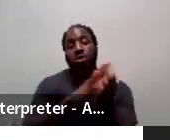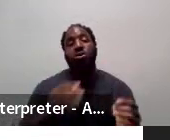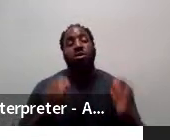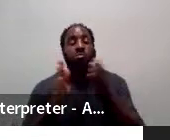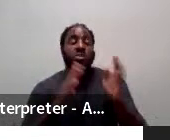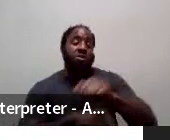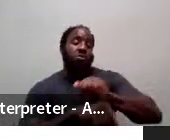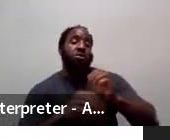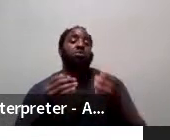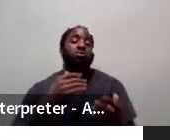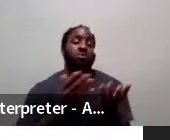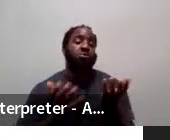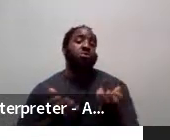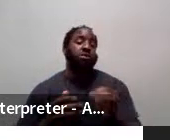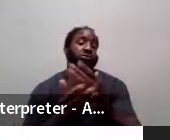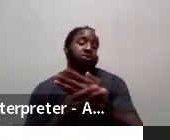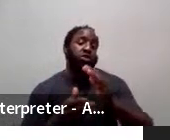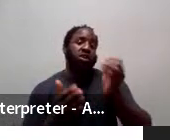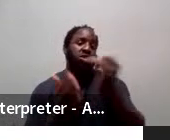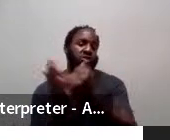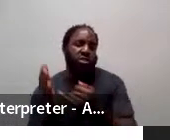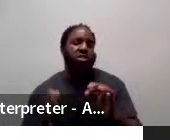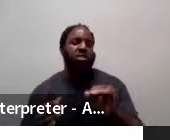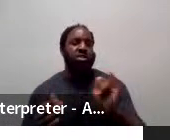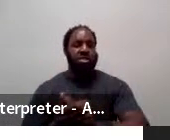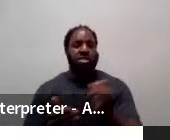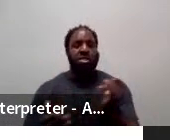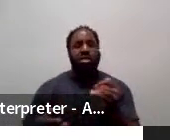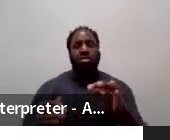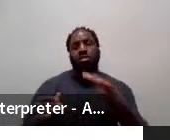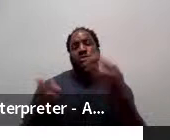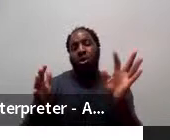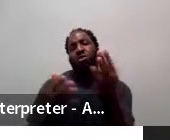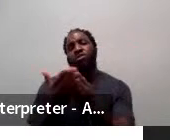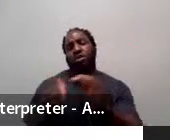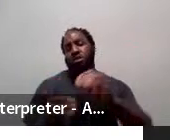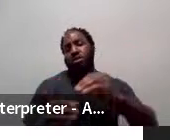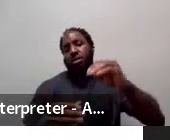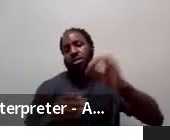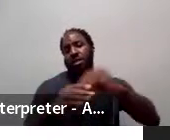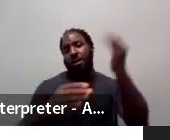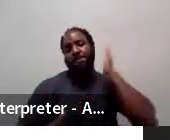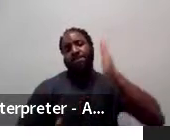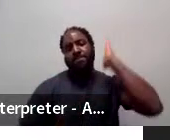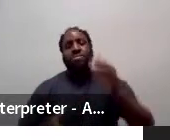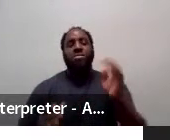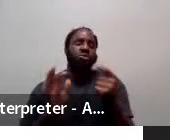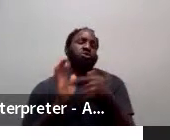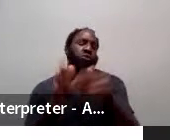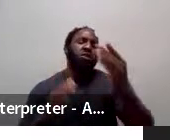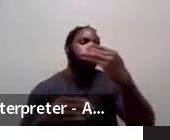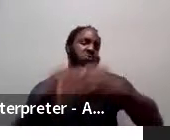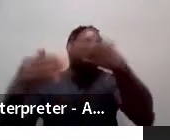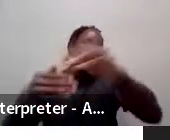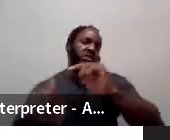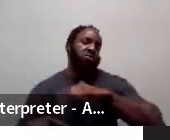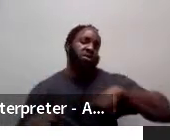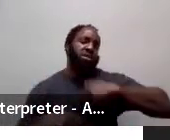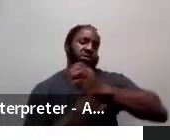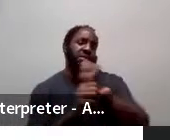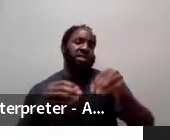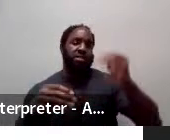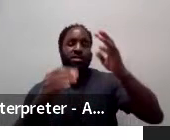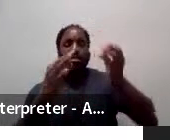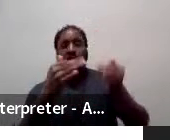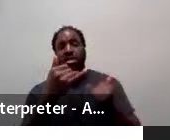just wanted to share these sketches. These had been shared in the past, just to remind ourselves of the progress that we've made over the years. The left-hand